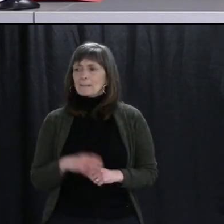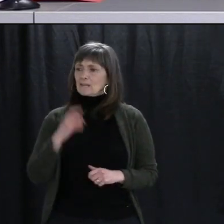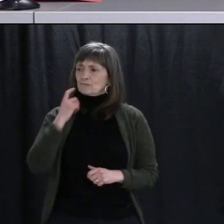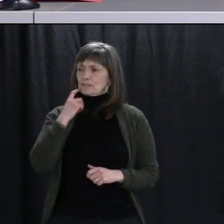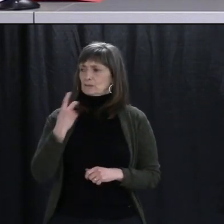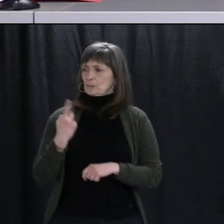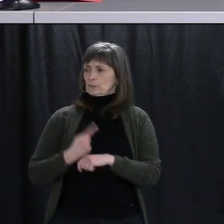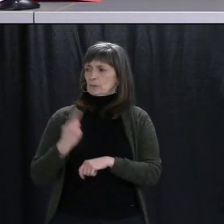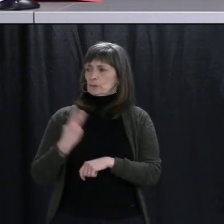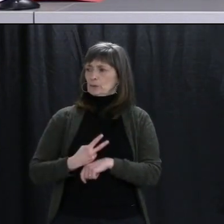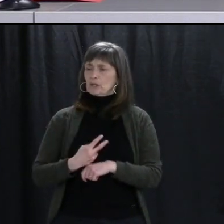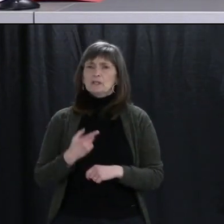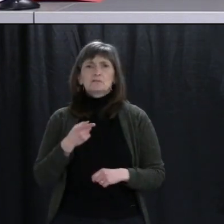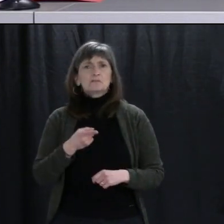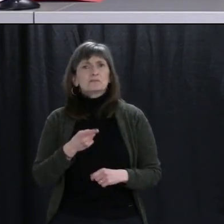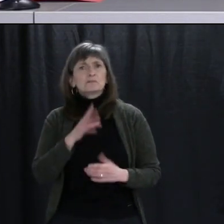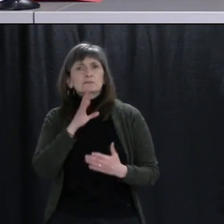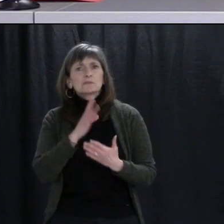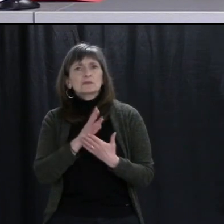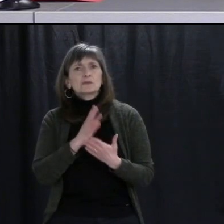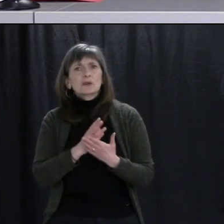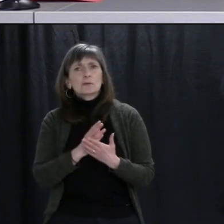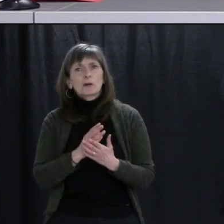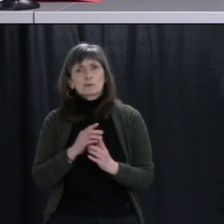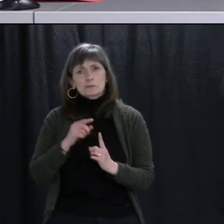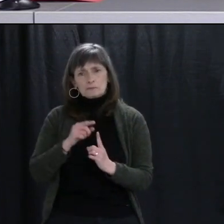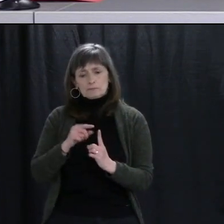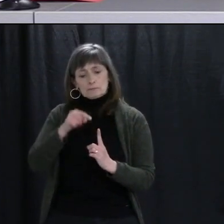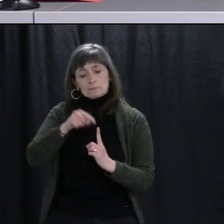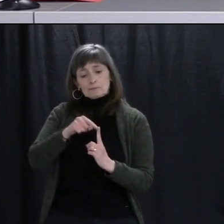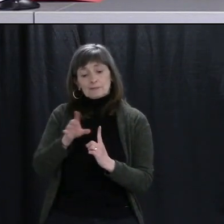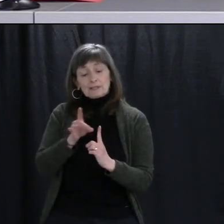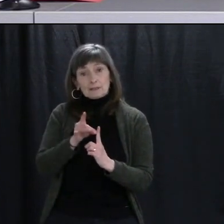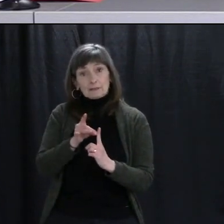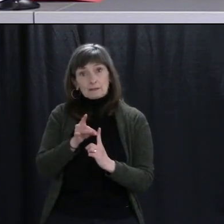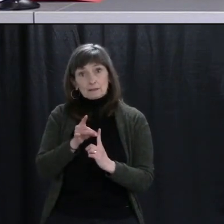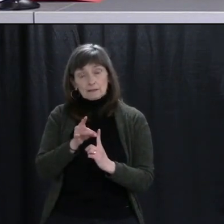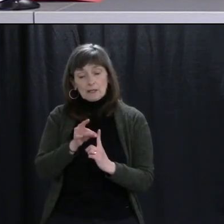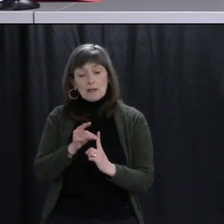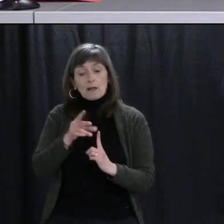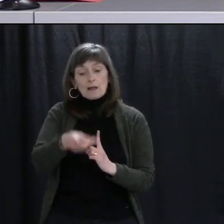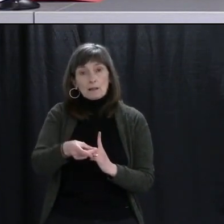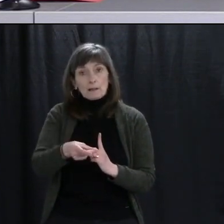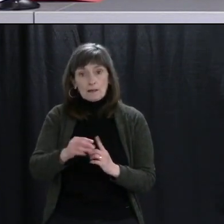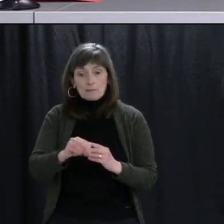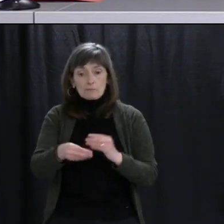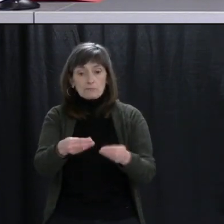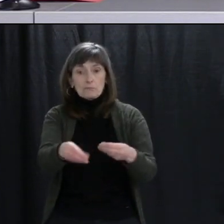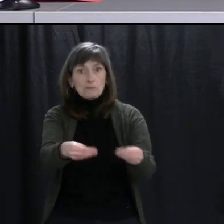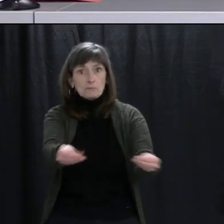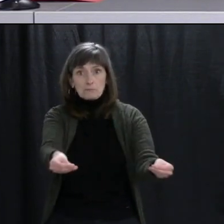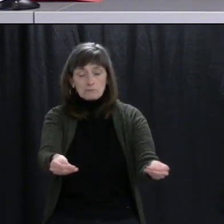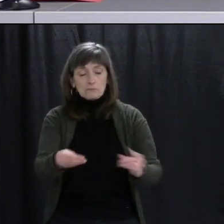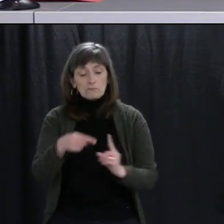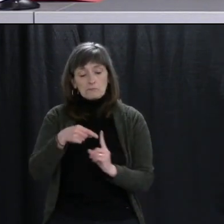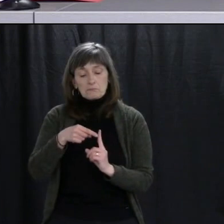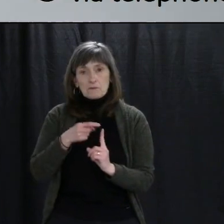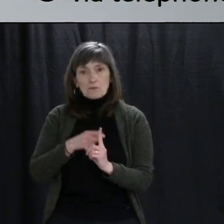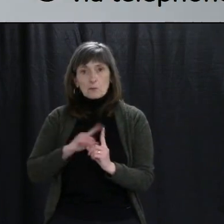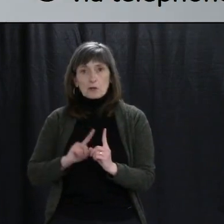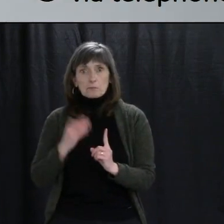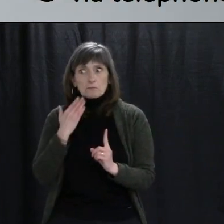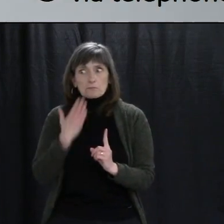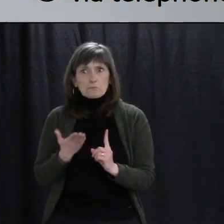give me the latest numbers in terms of how many cases we have that can't be traced back to travel or the cluster.